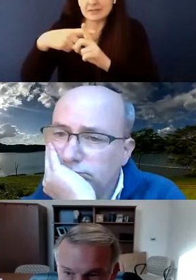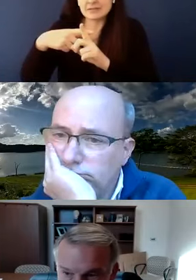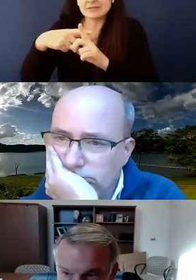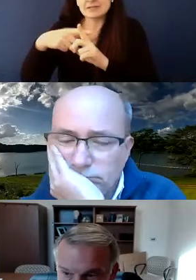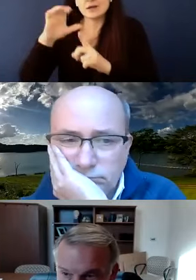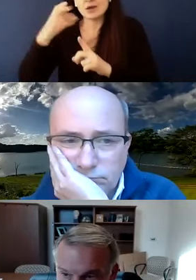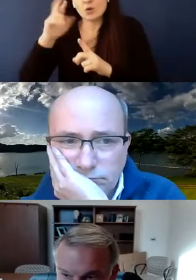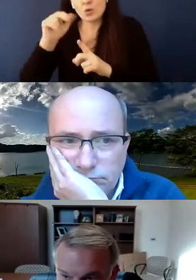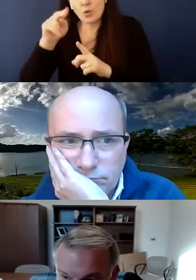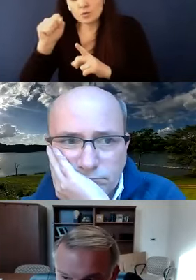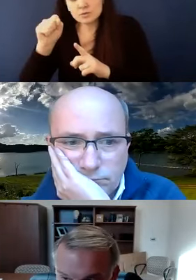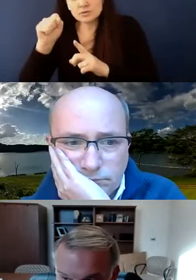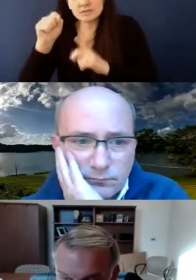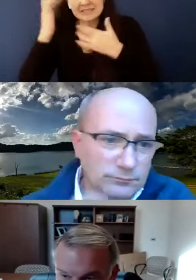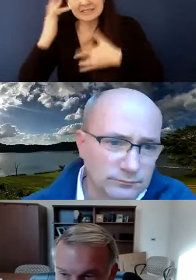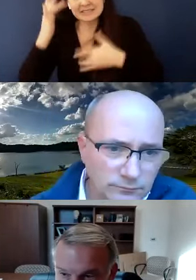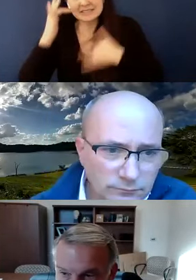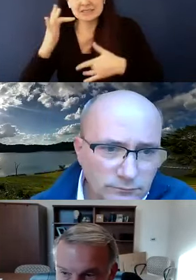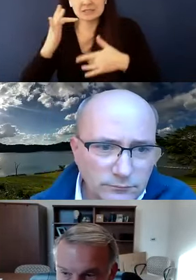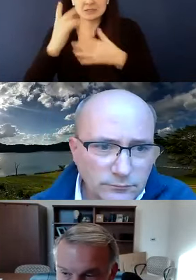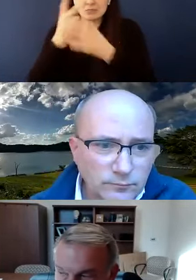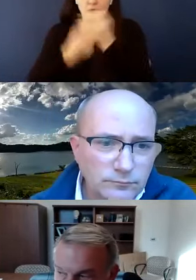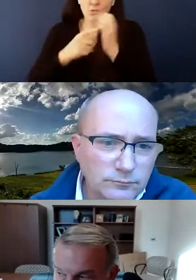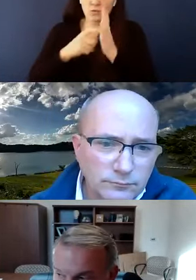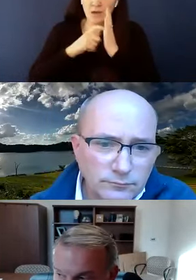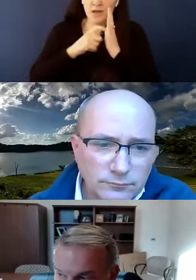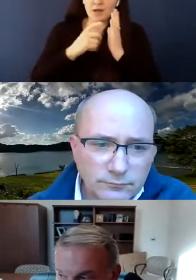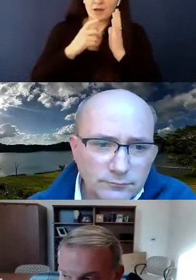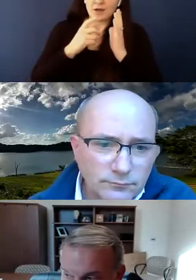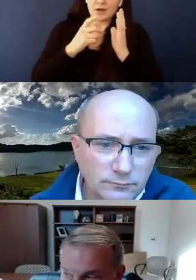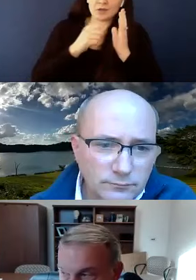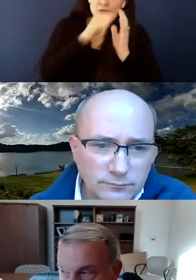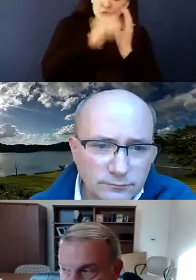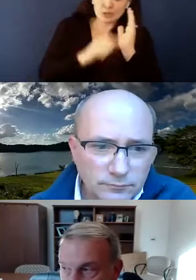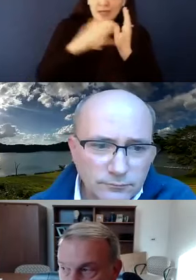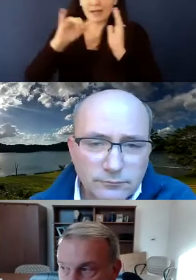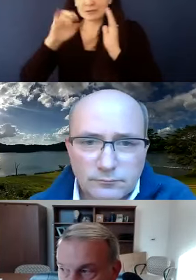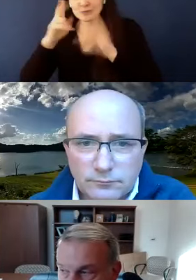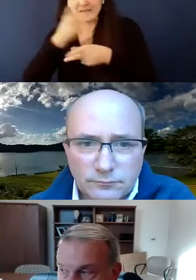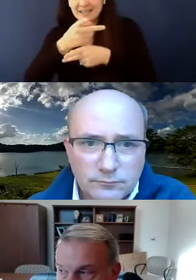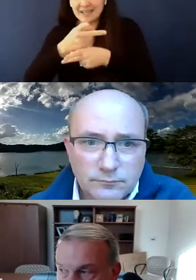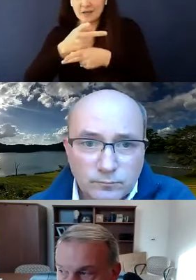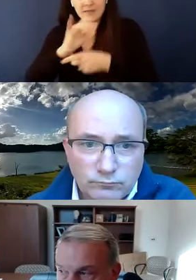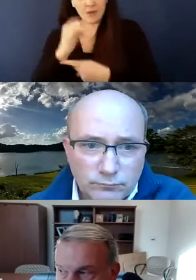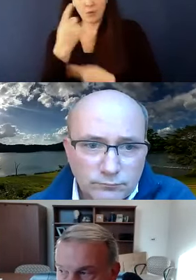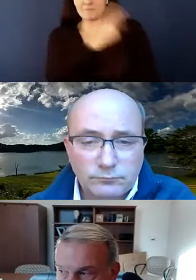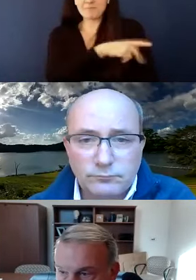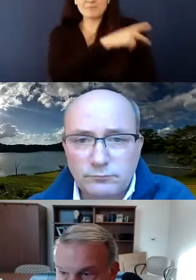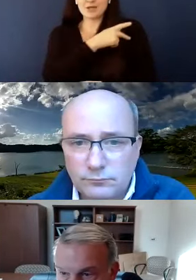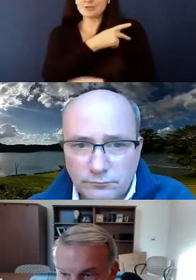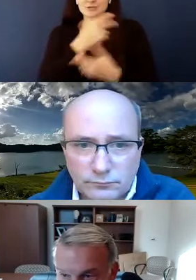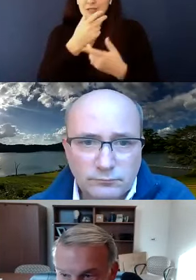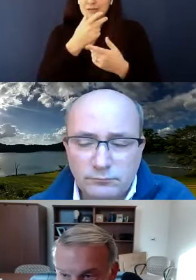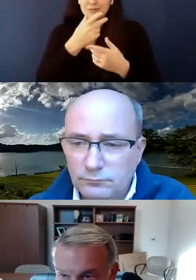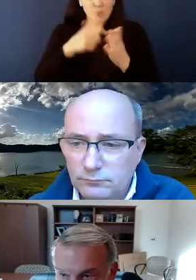Crohn's disease and required both surgical ICU care. That is a patient that couldn't be cared for anywhere